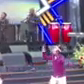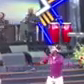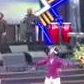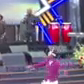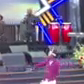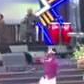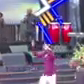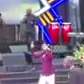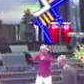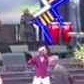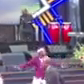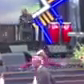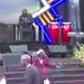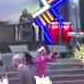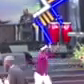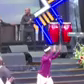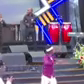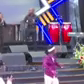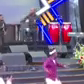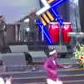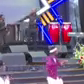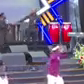hallel h